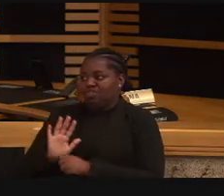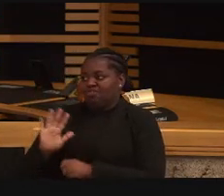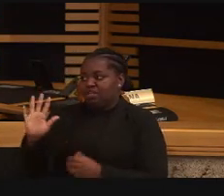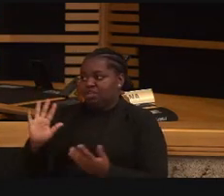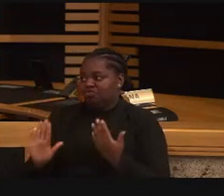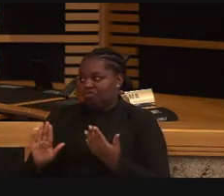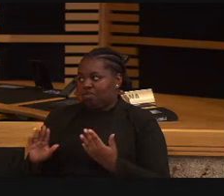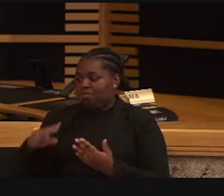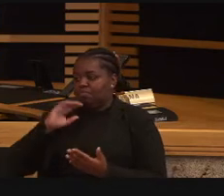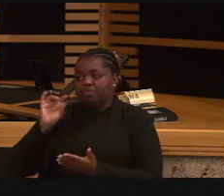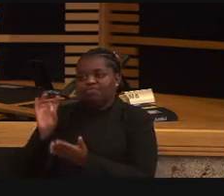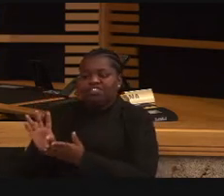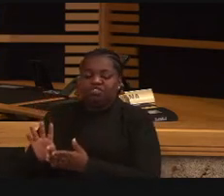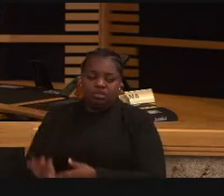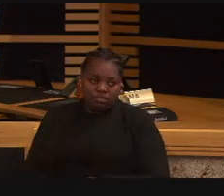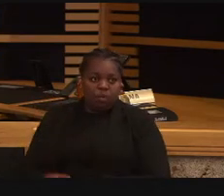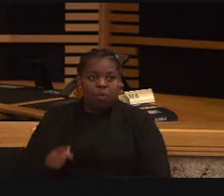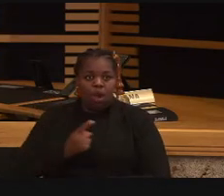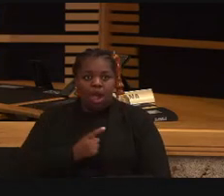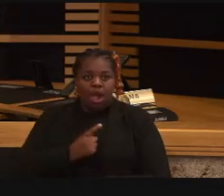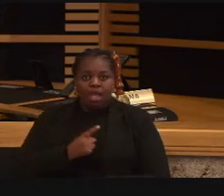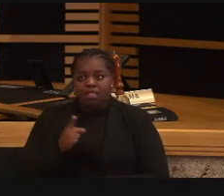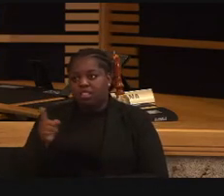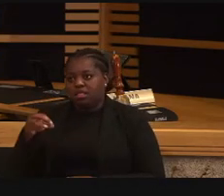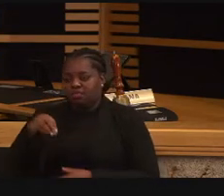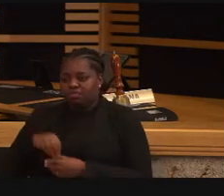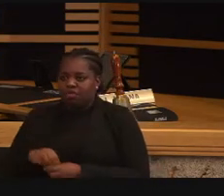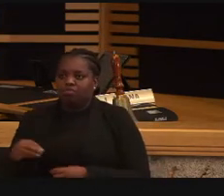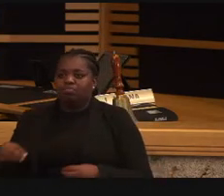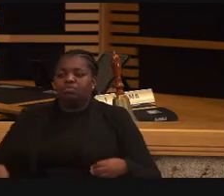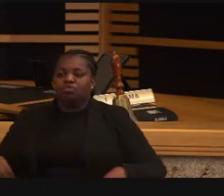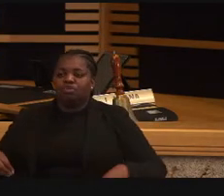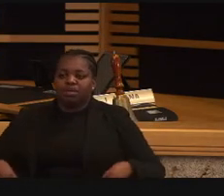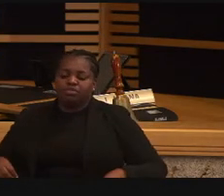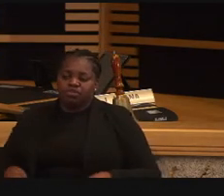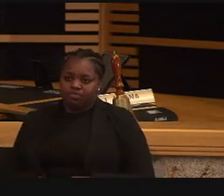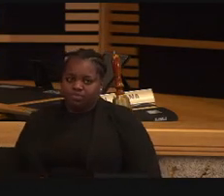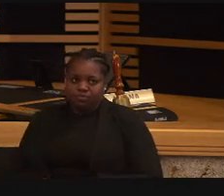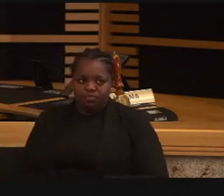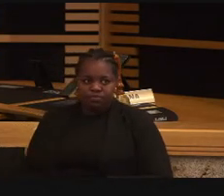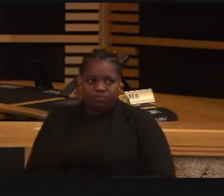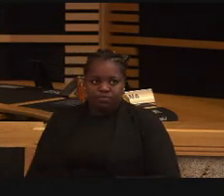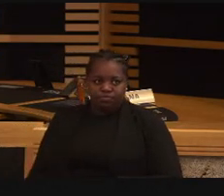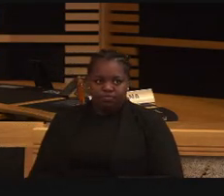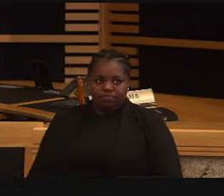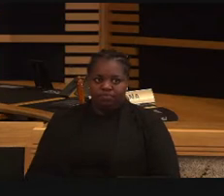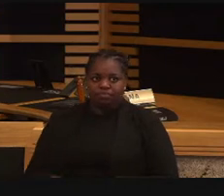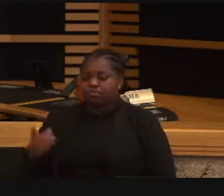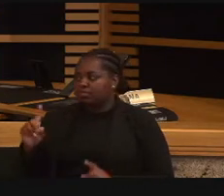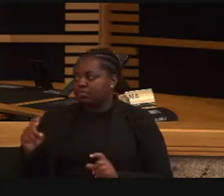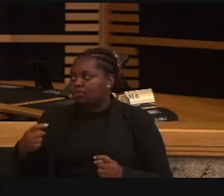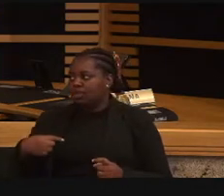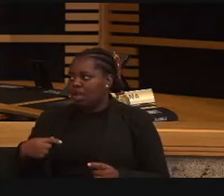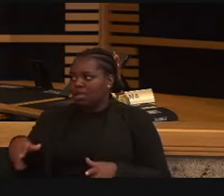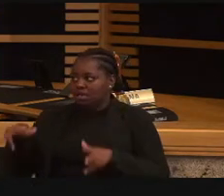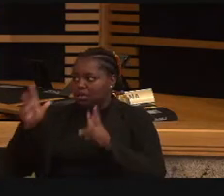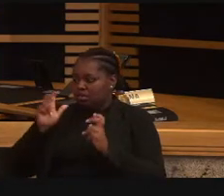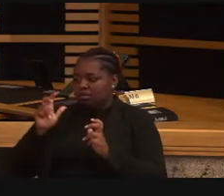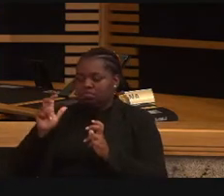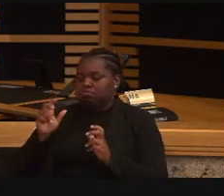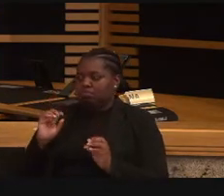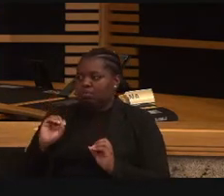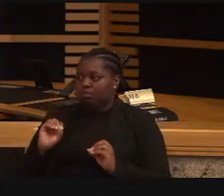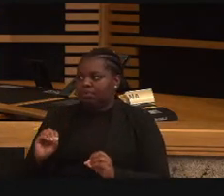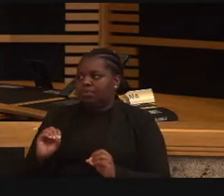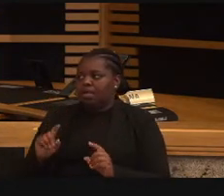have been dismissed because of involving this particular type of corruption. And you come here and depict